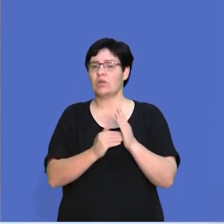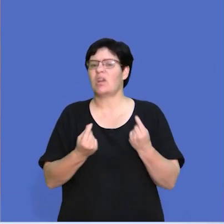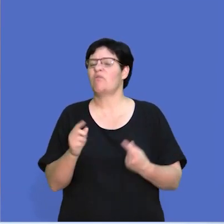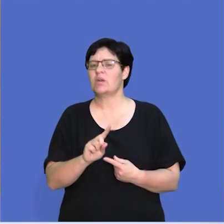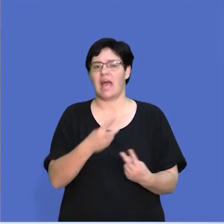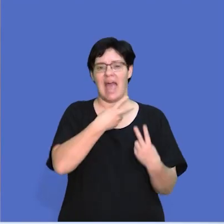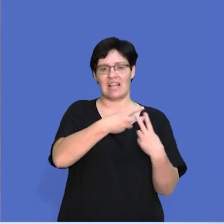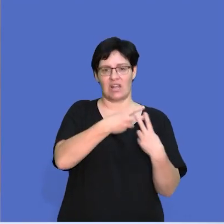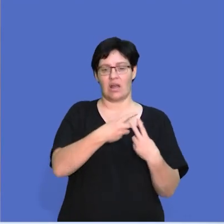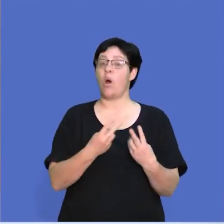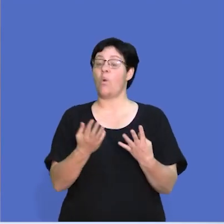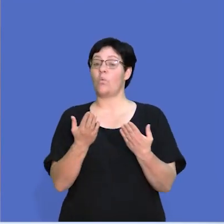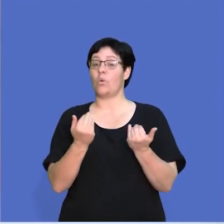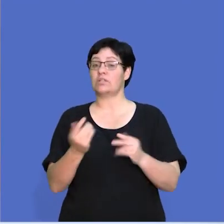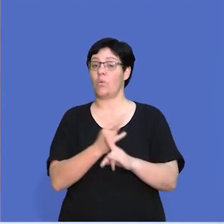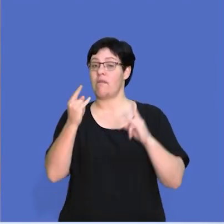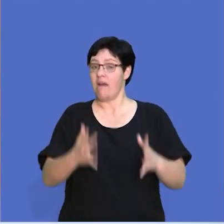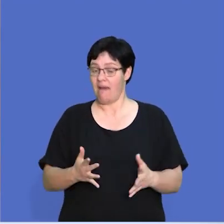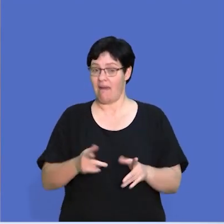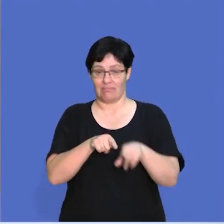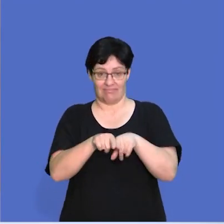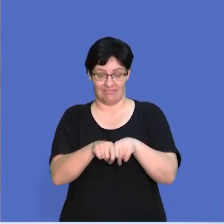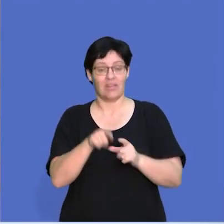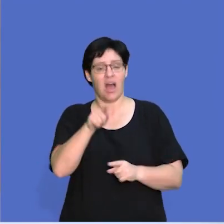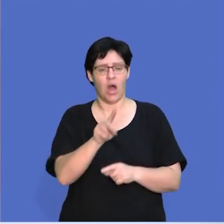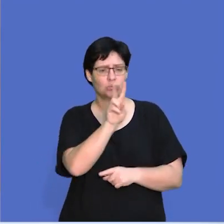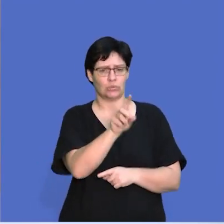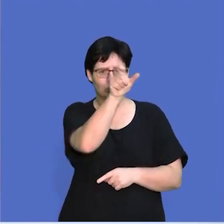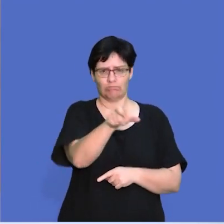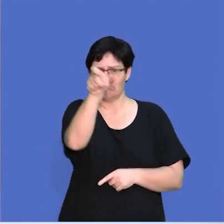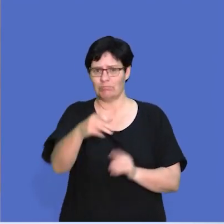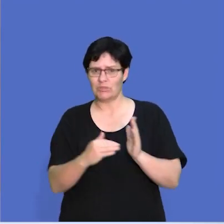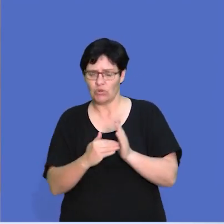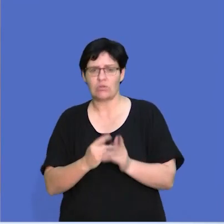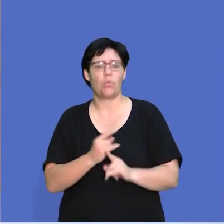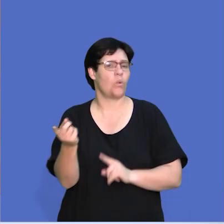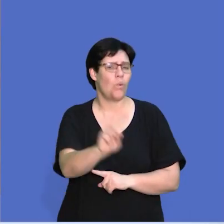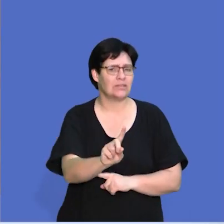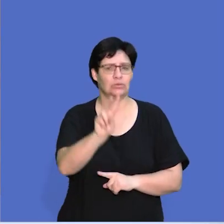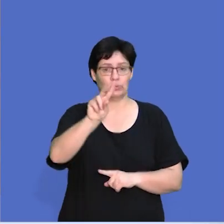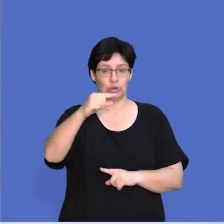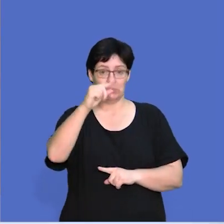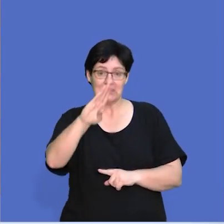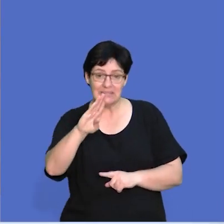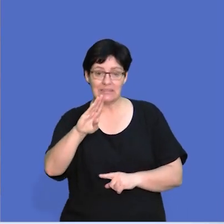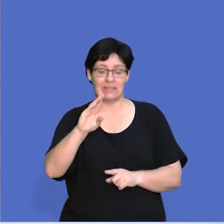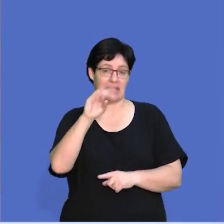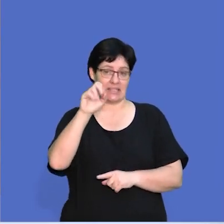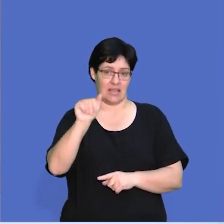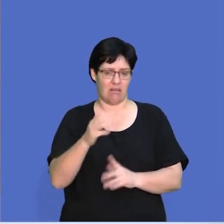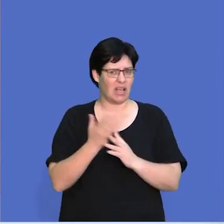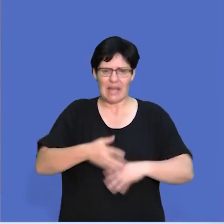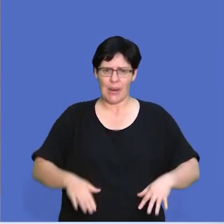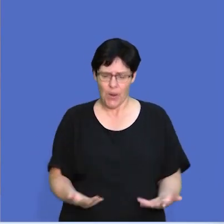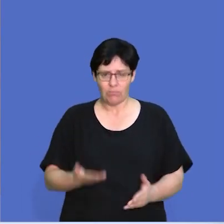the hashtag WazoWinner competition, where 2 lucky matriculants stand a chance to win 2 gigs of data. All you need to do to